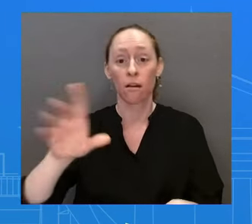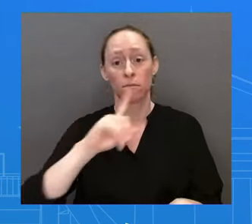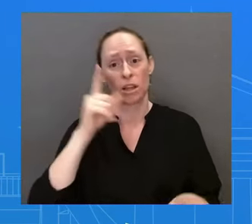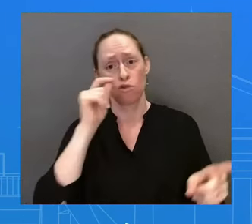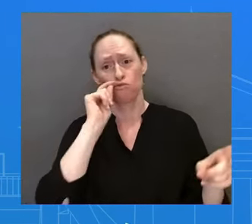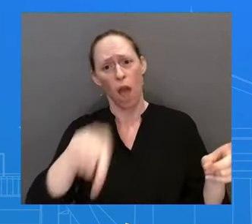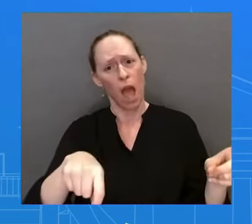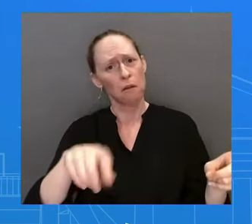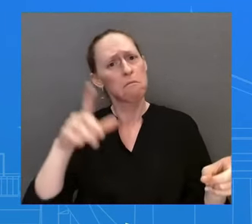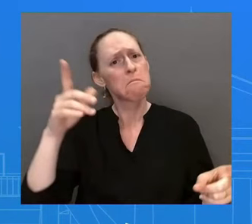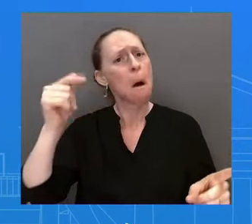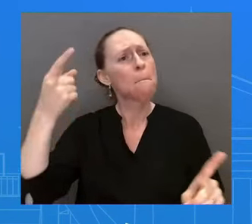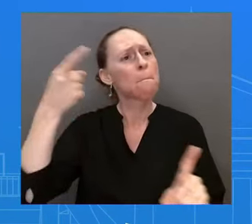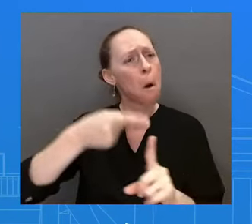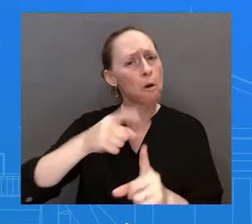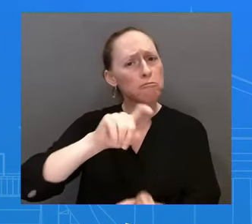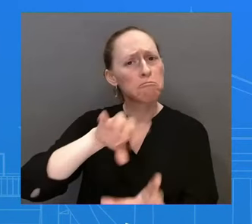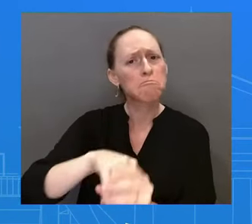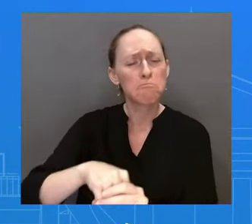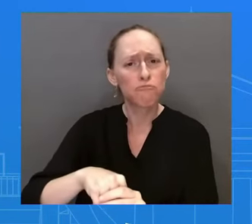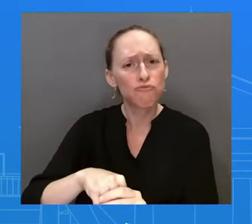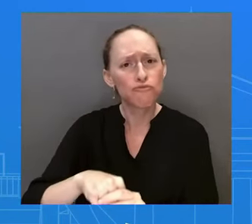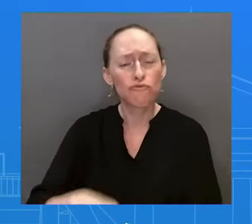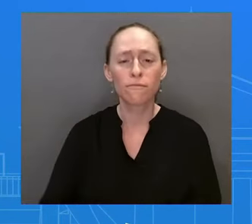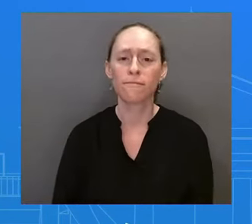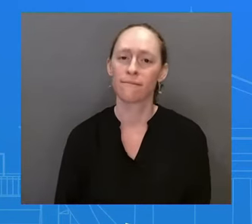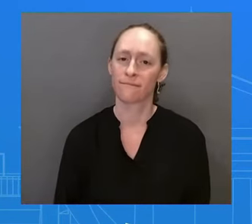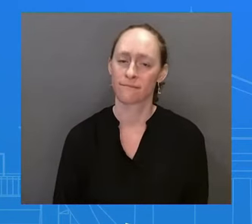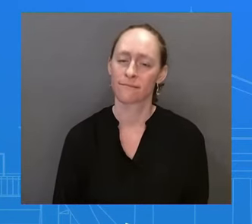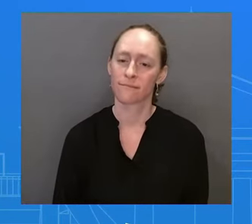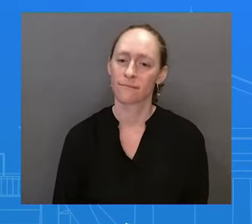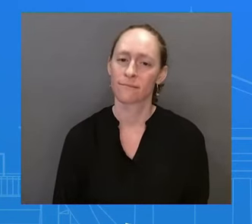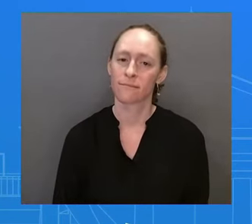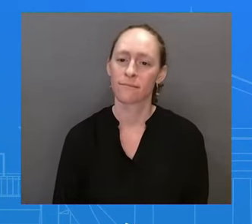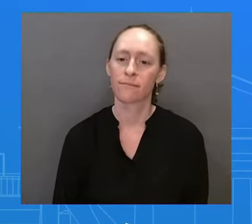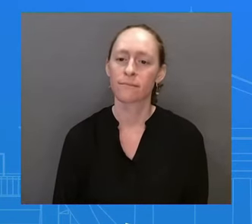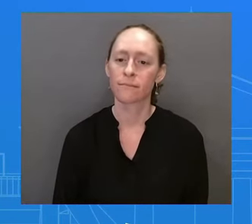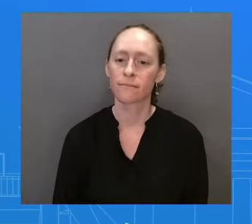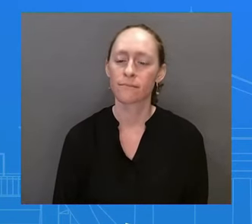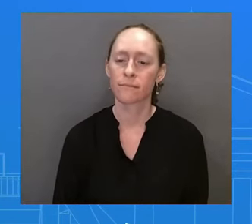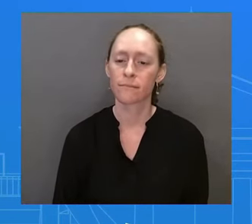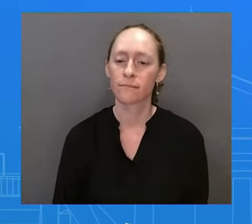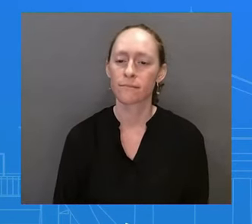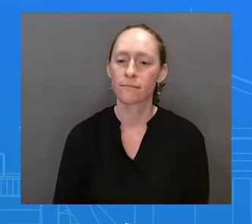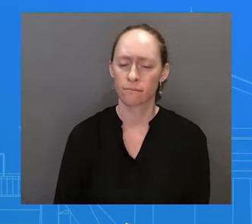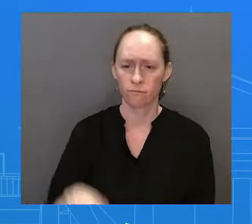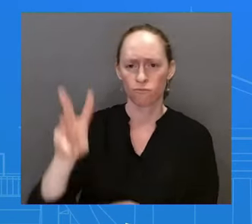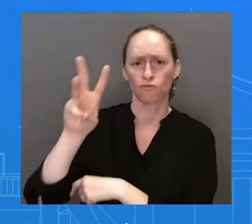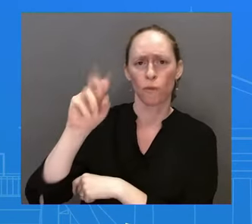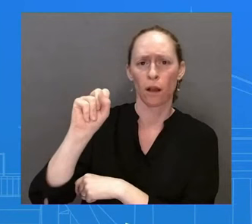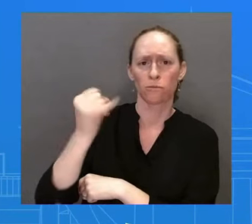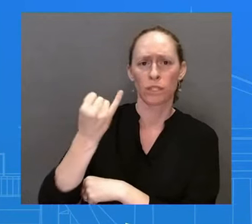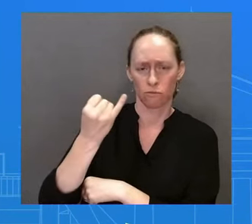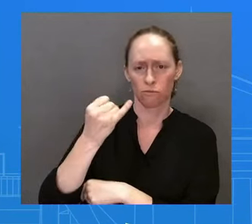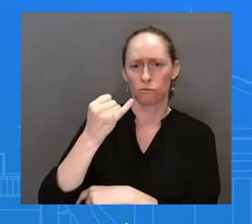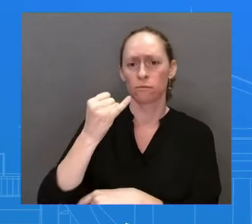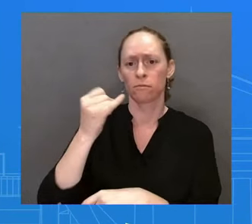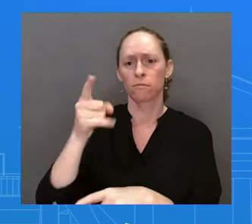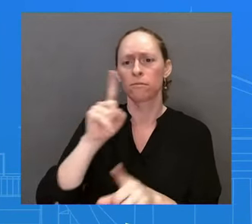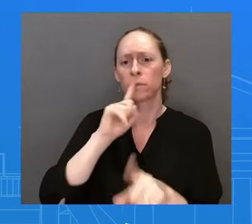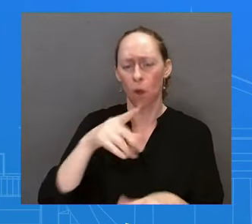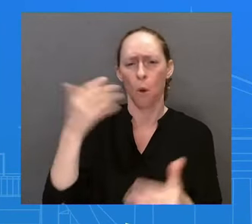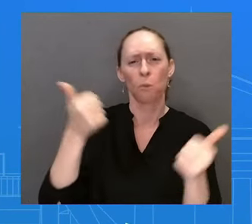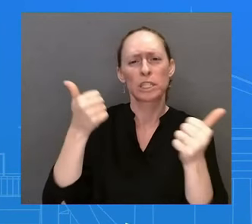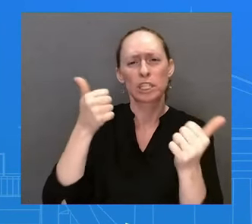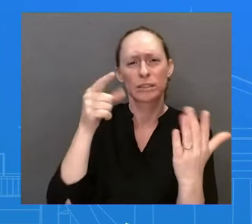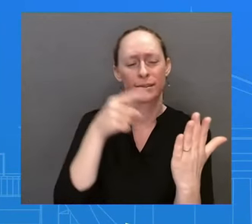all what about the initial Wall Street Journal report was inaccurate? No. Okay. And can you be more precise on